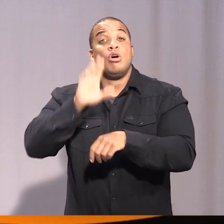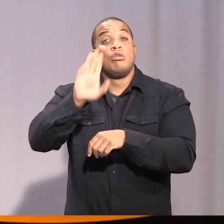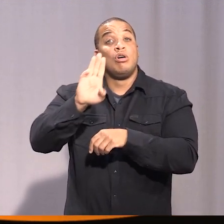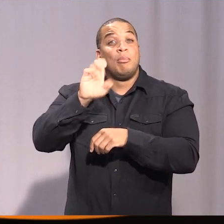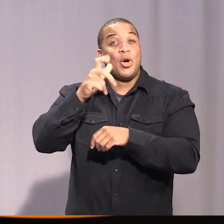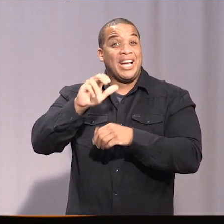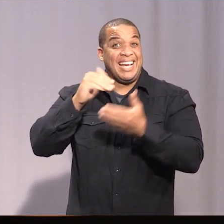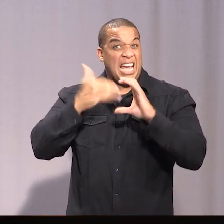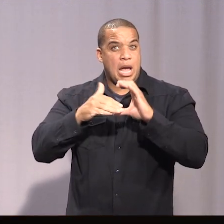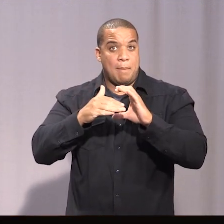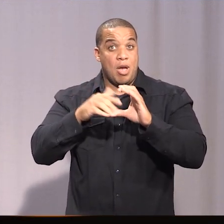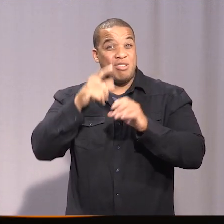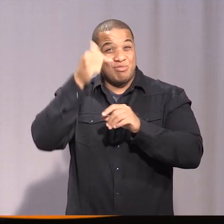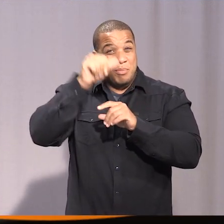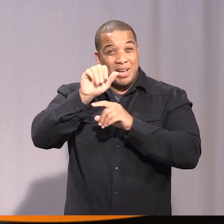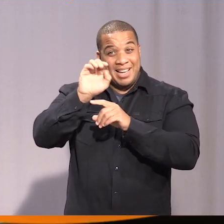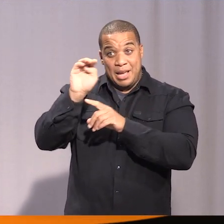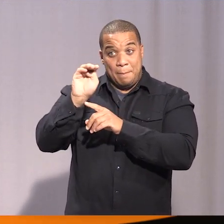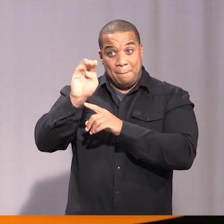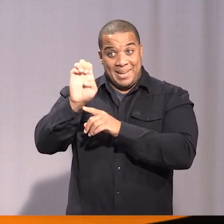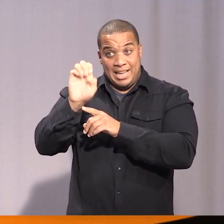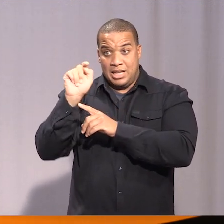should be the email that ends in